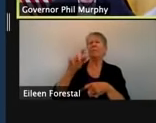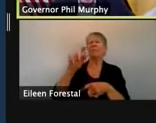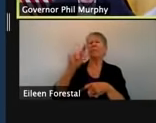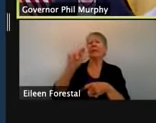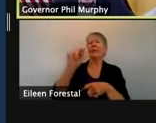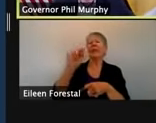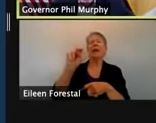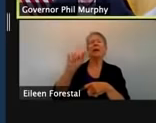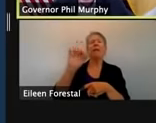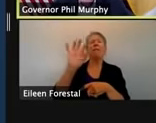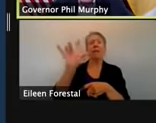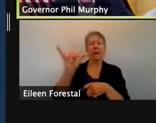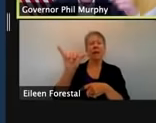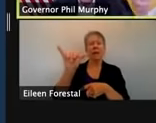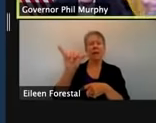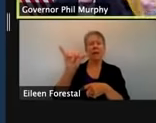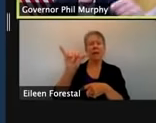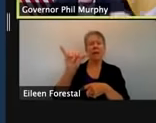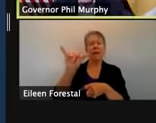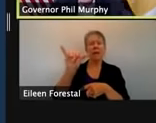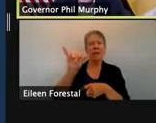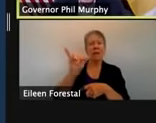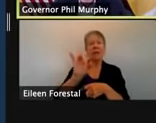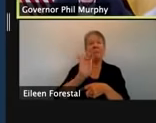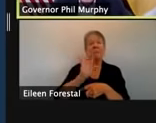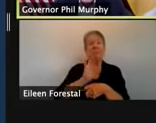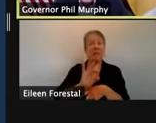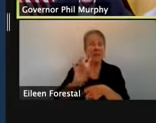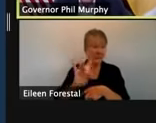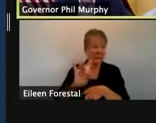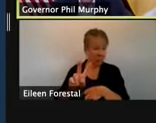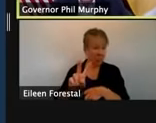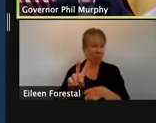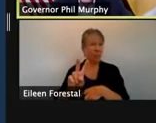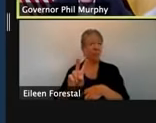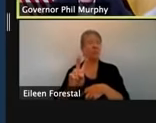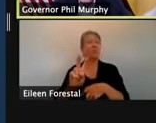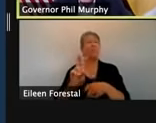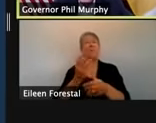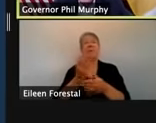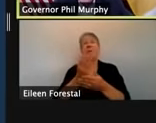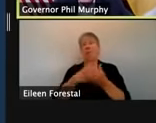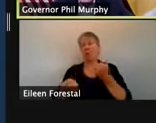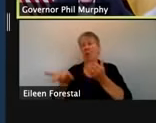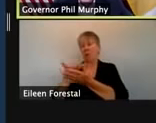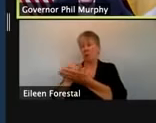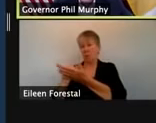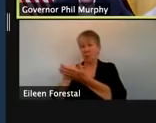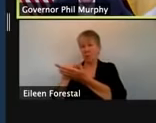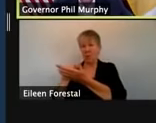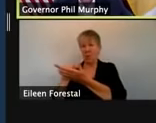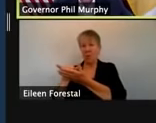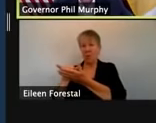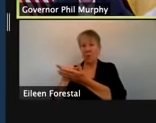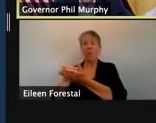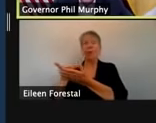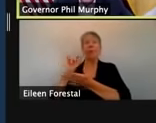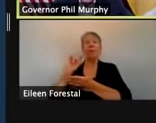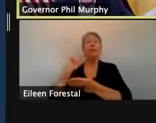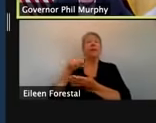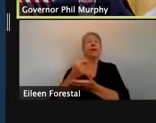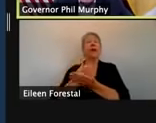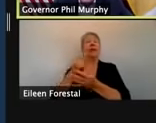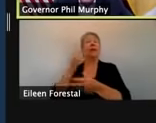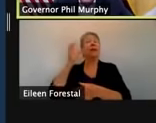old. Dr. Goodstein grew up across the Hudson in Manhattan and was a graduate of both Columbia University and the University of